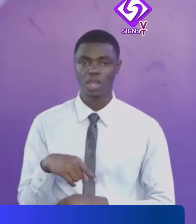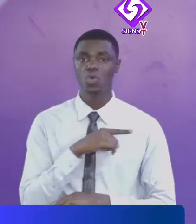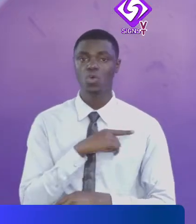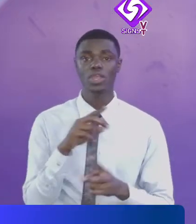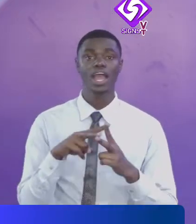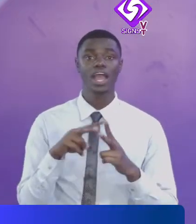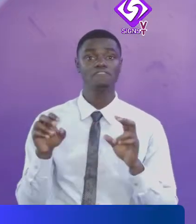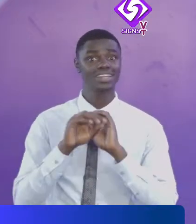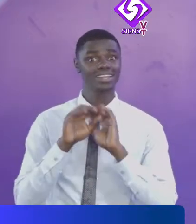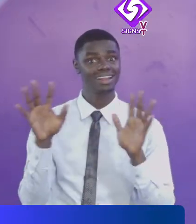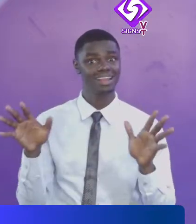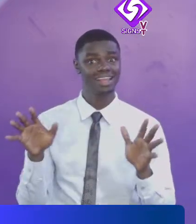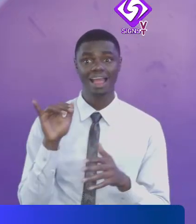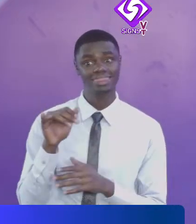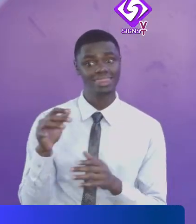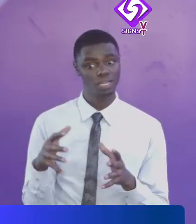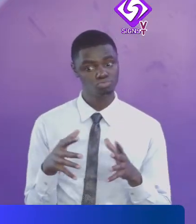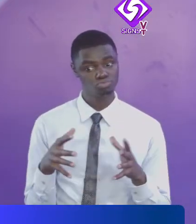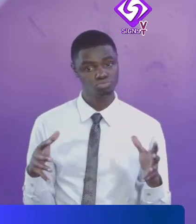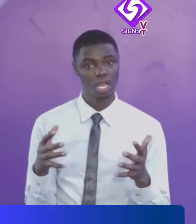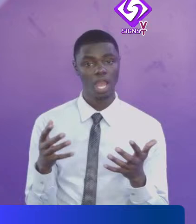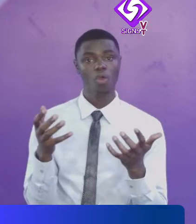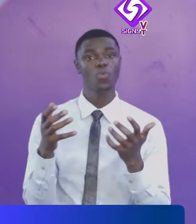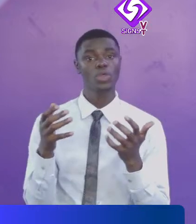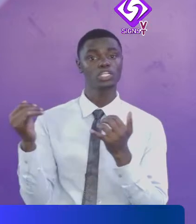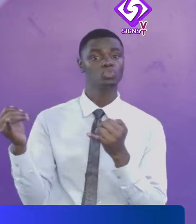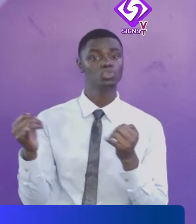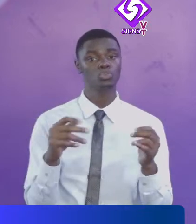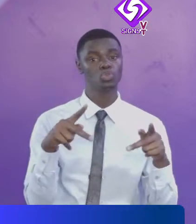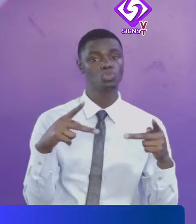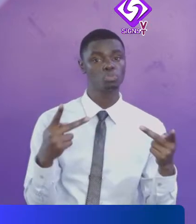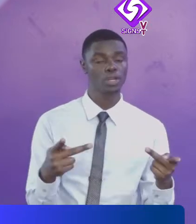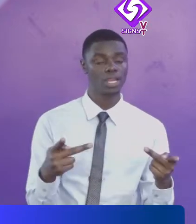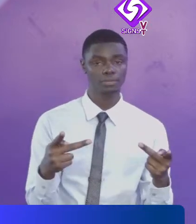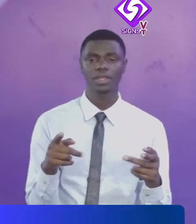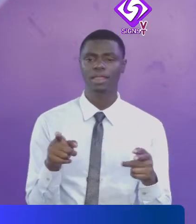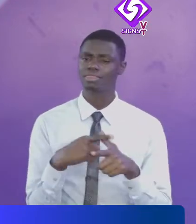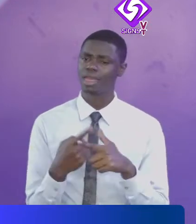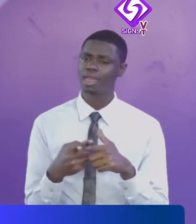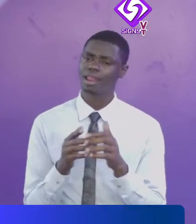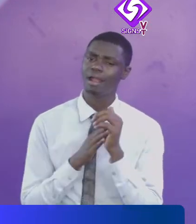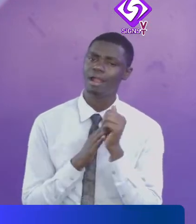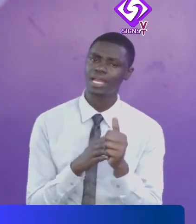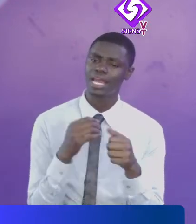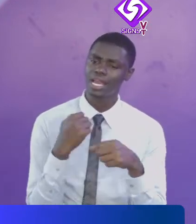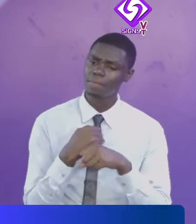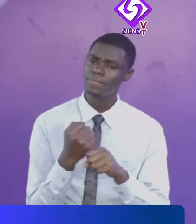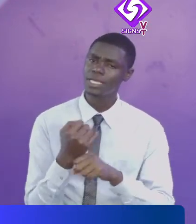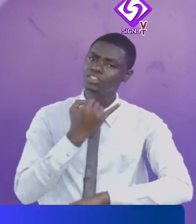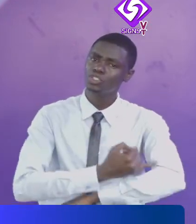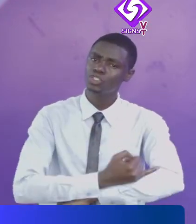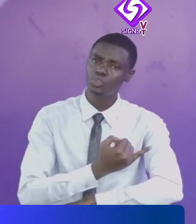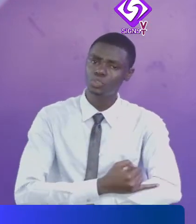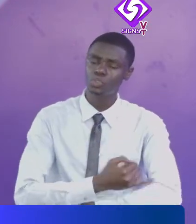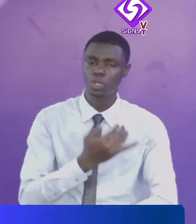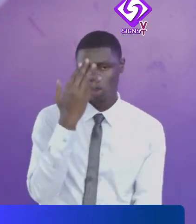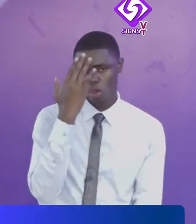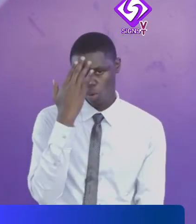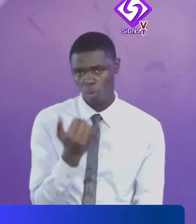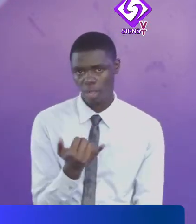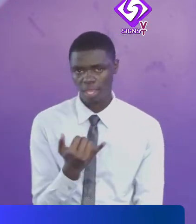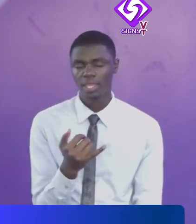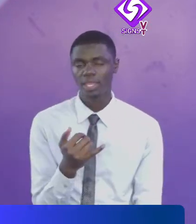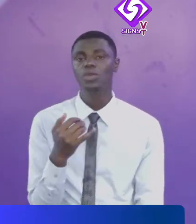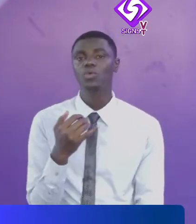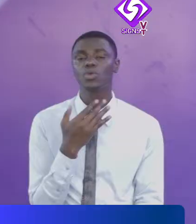that even as that grows, we need to introduce these products to you and guide you in making those decisions. Because you're going to a level where you want your money to